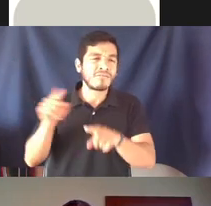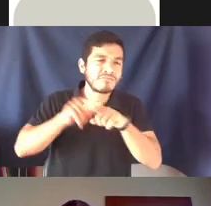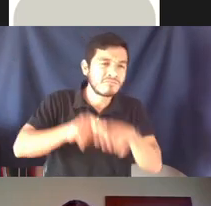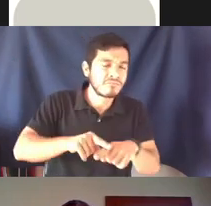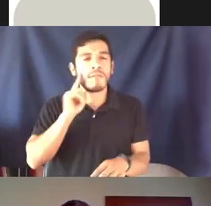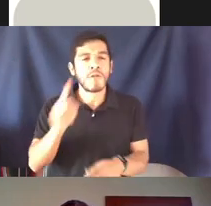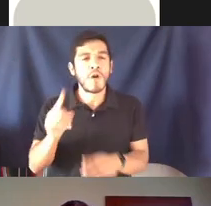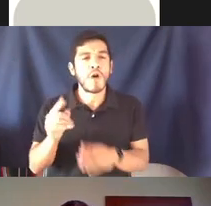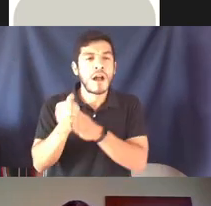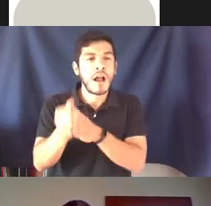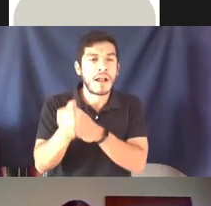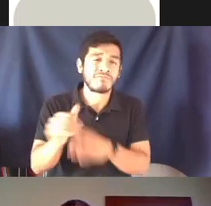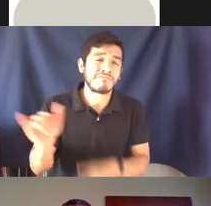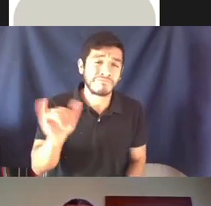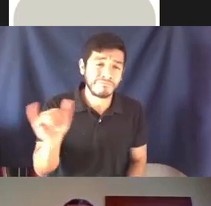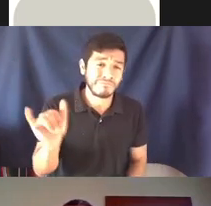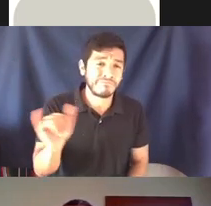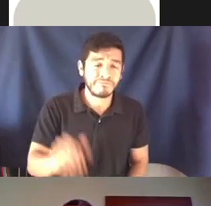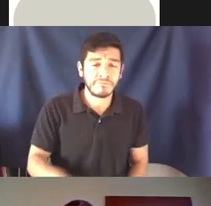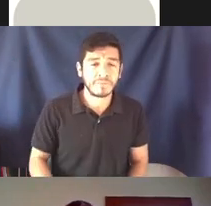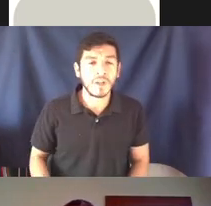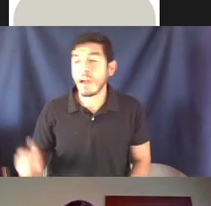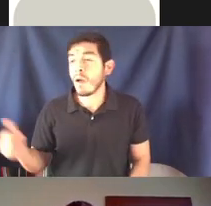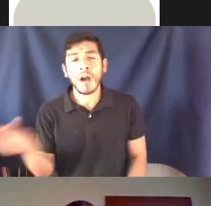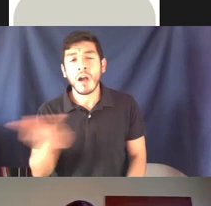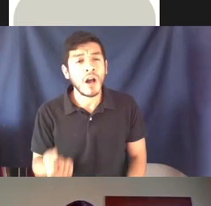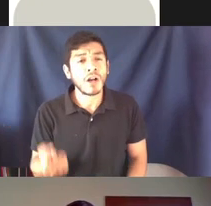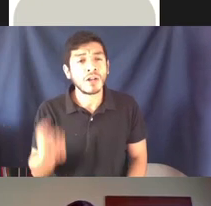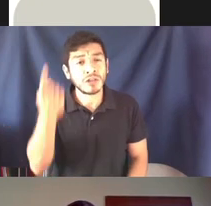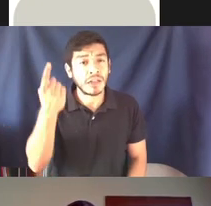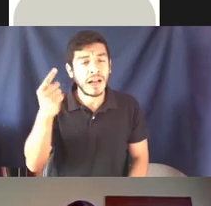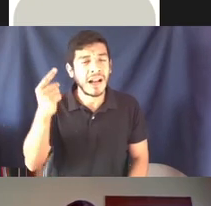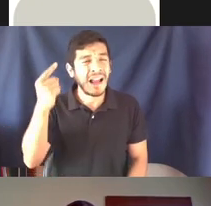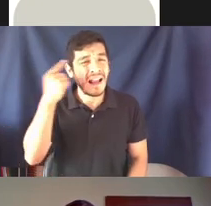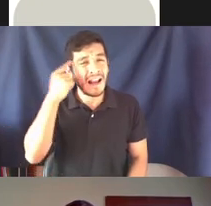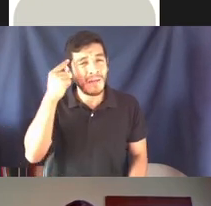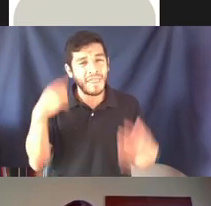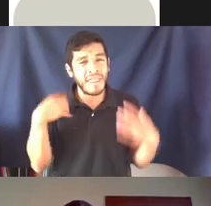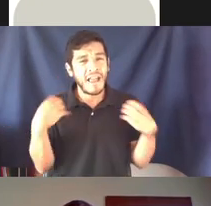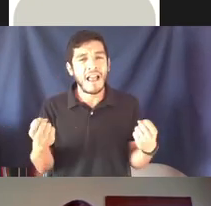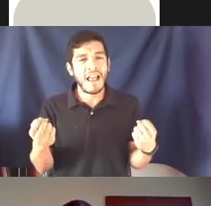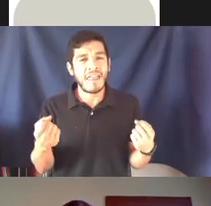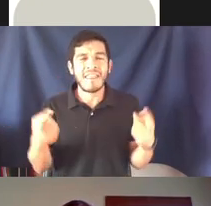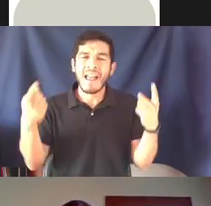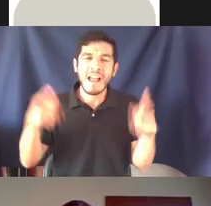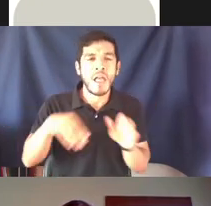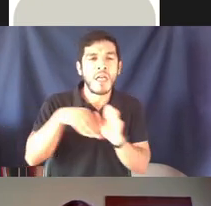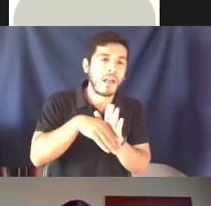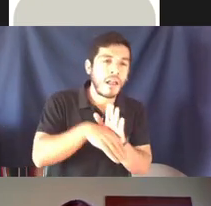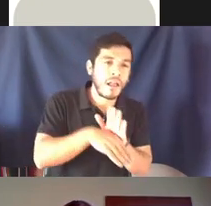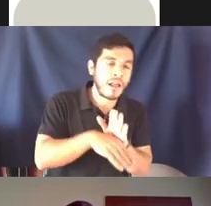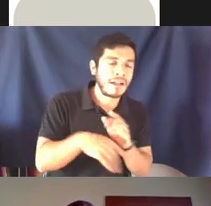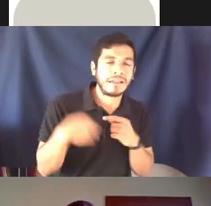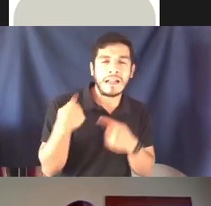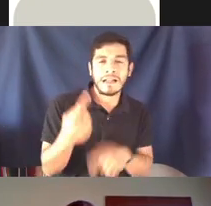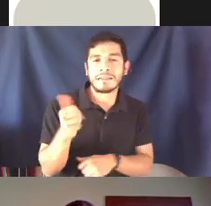all understood the mental health toll that the last 10 months have taken on all of us. It's been a rough